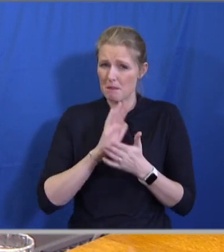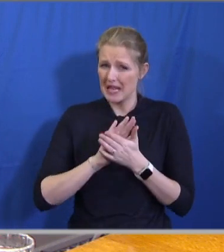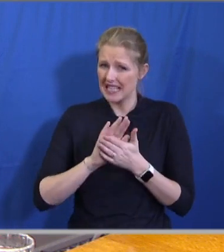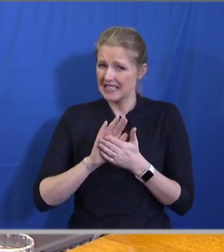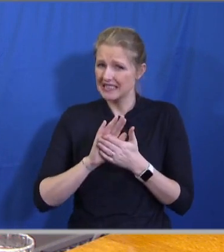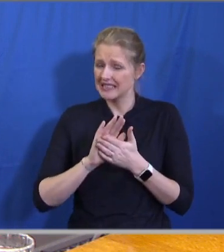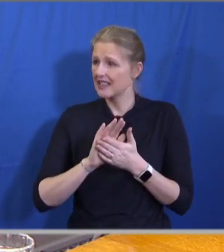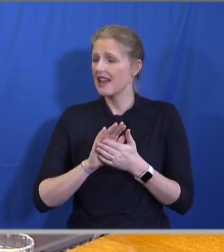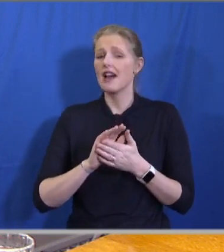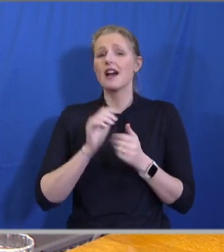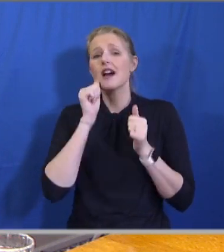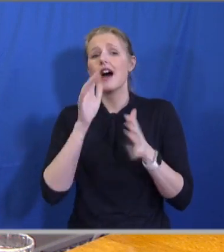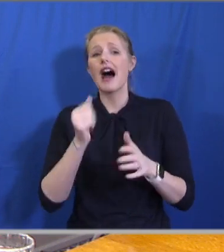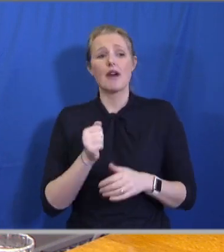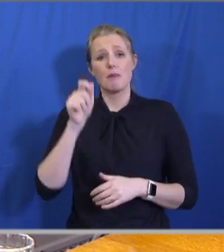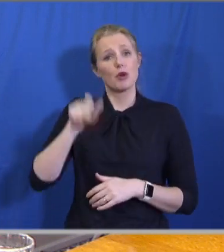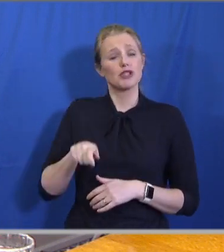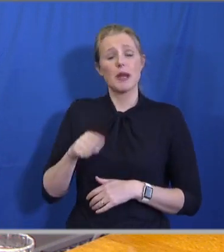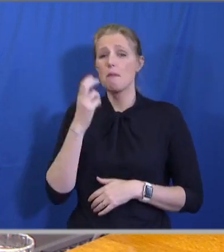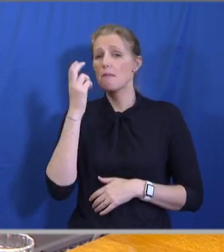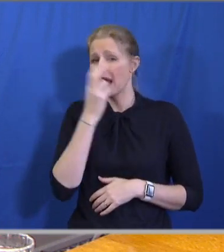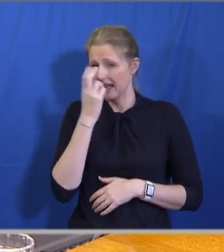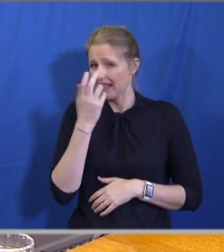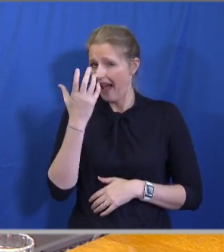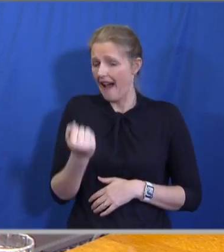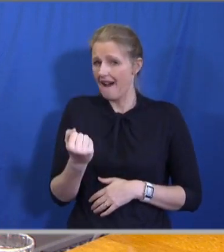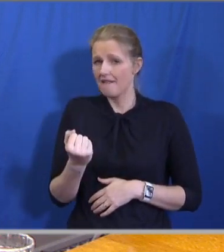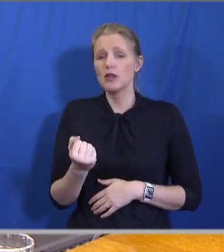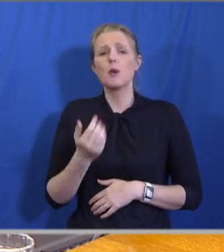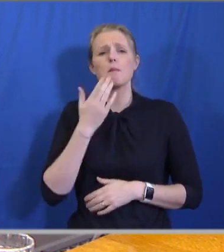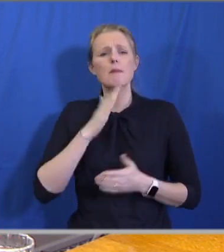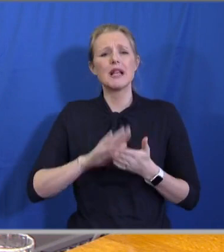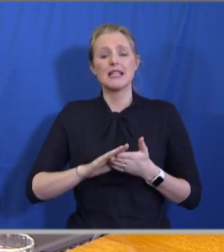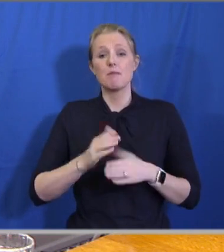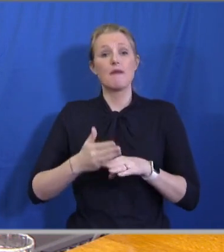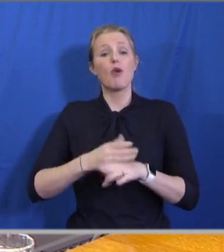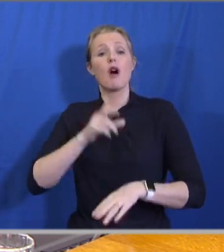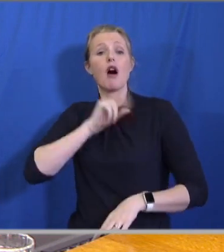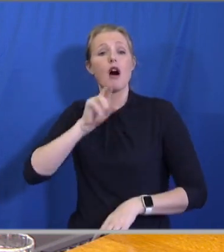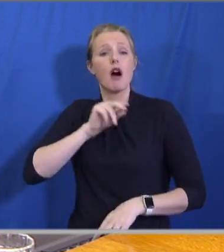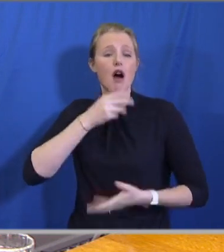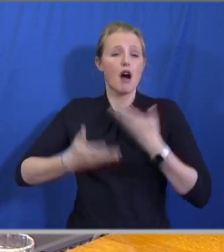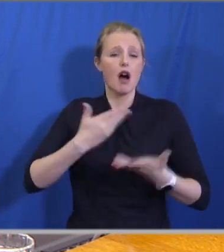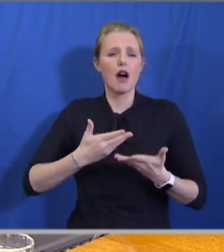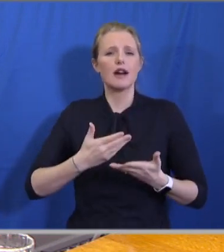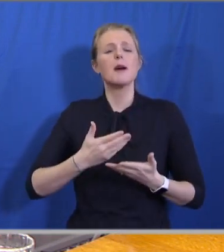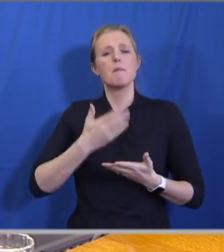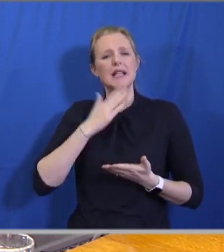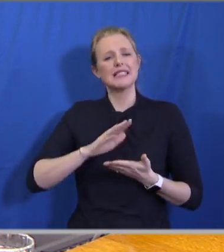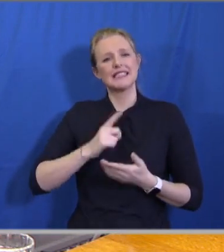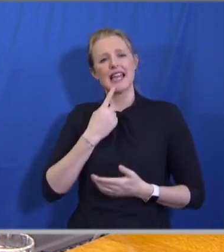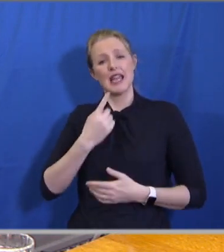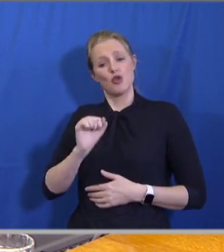someone with visual impairment, so I'd ask the speakers clearly identify who they are before speaking and before answering. So Amanda, go ahead,